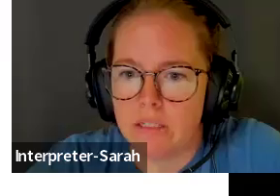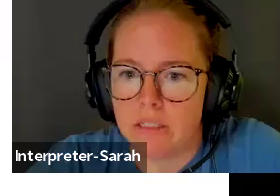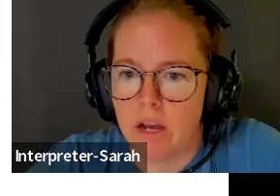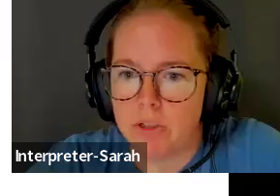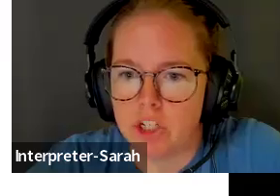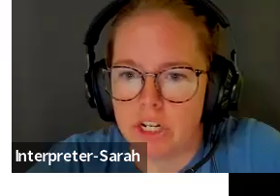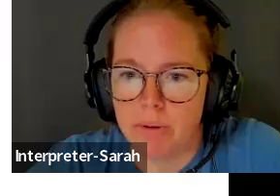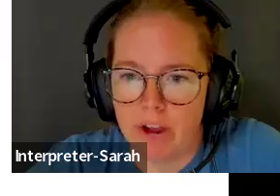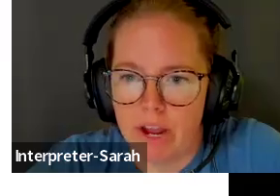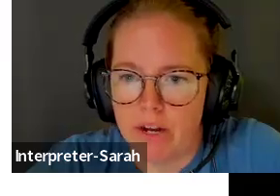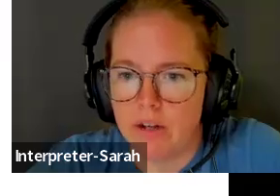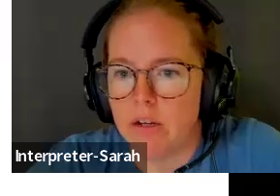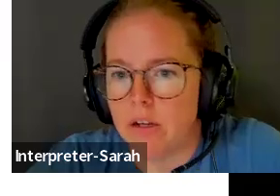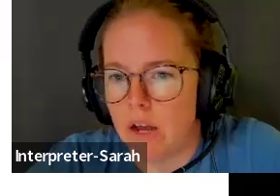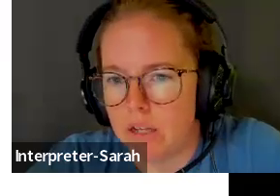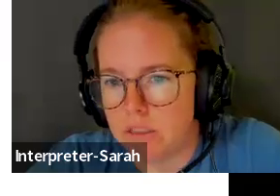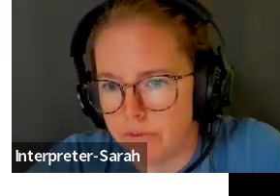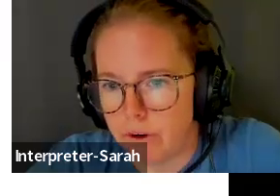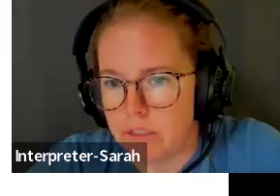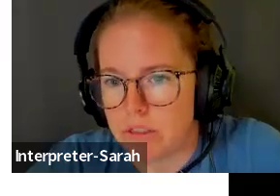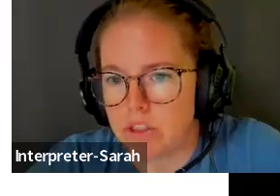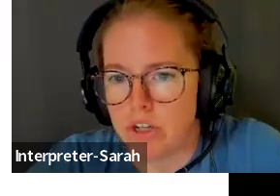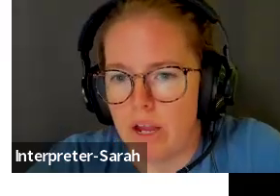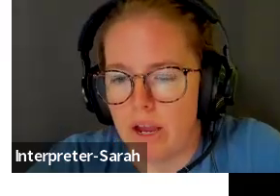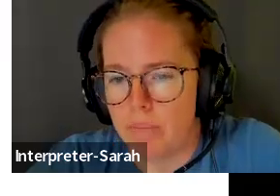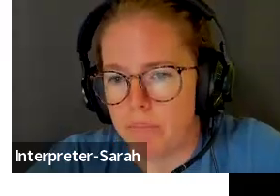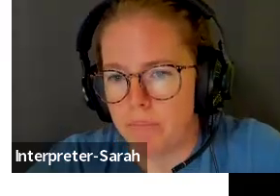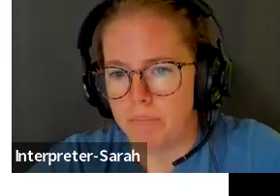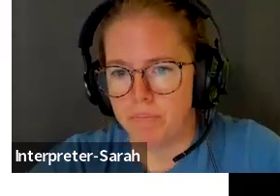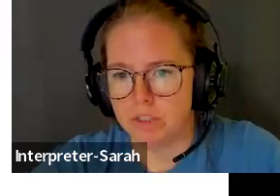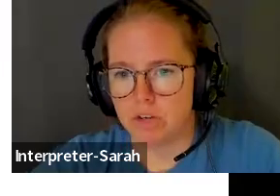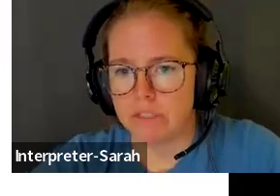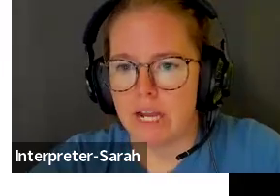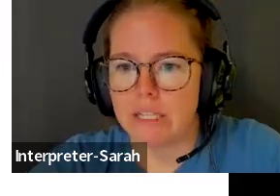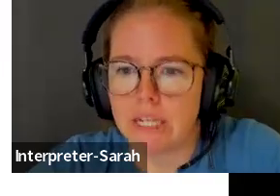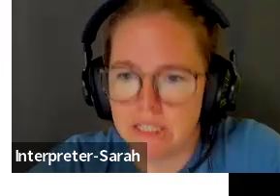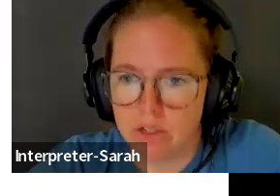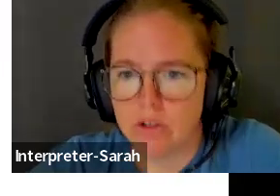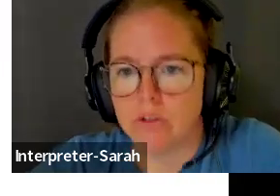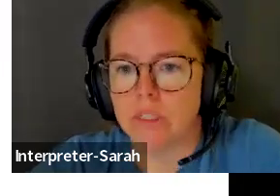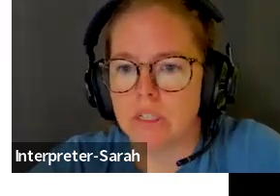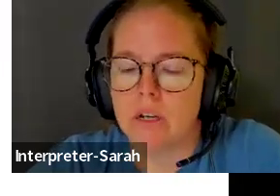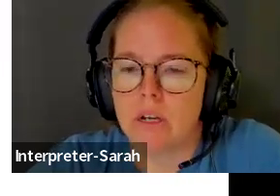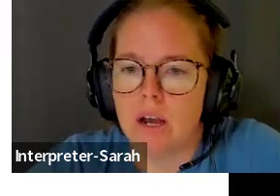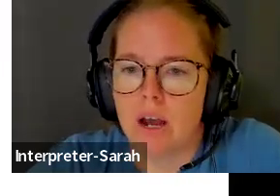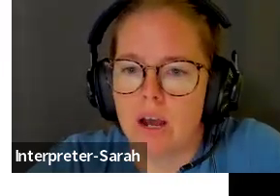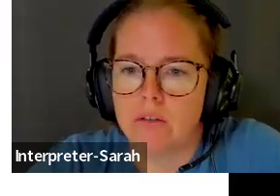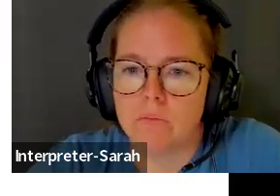options as opportunity to provide different service lines like